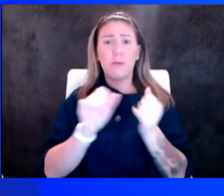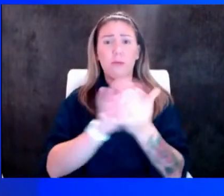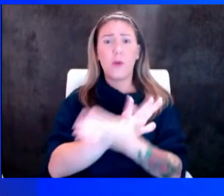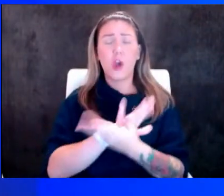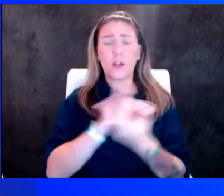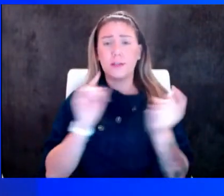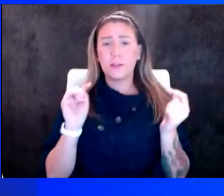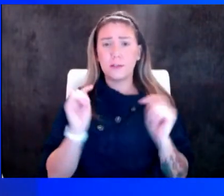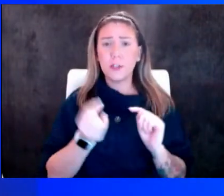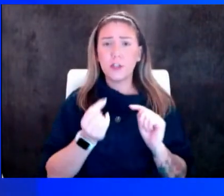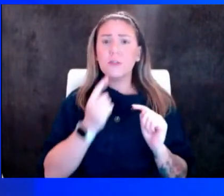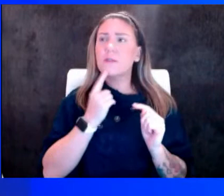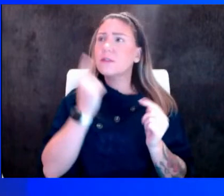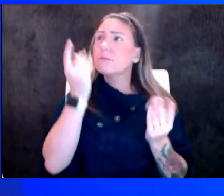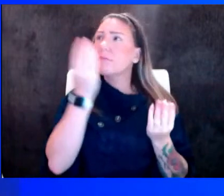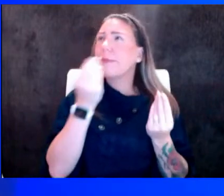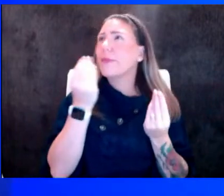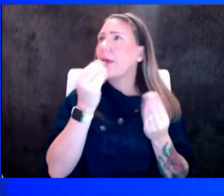can think about falls from